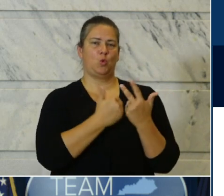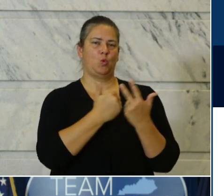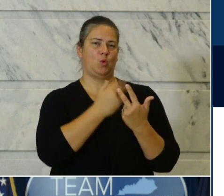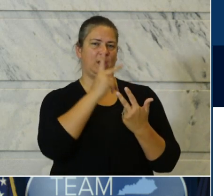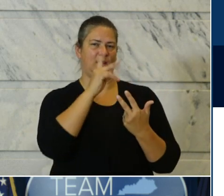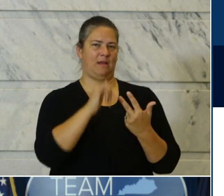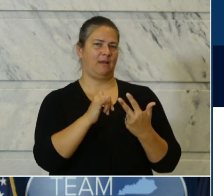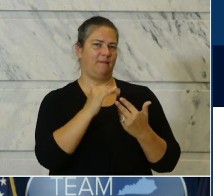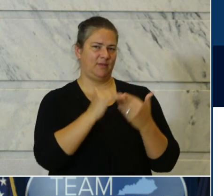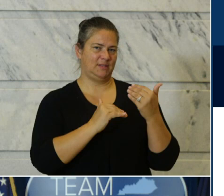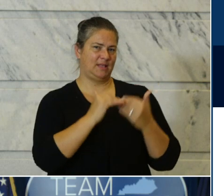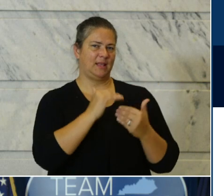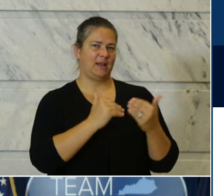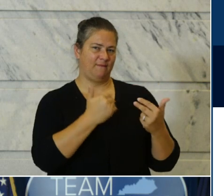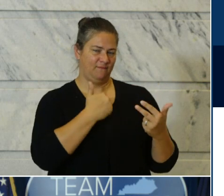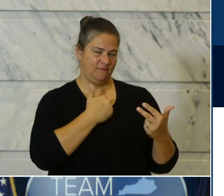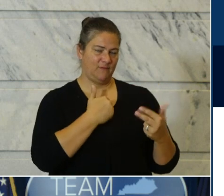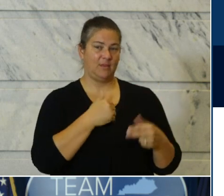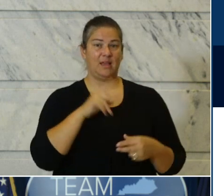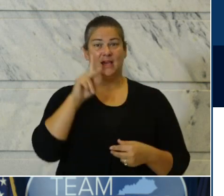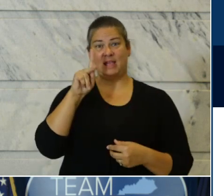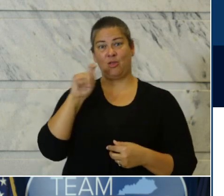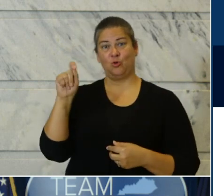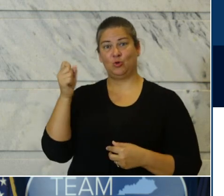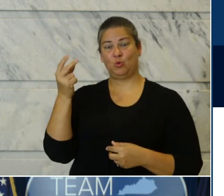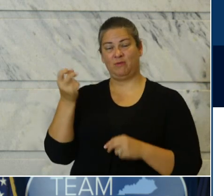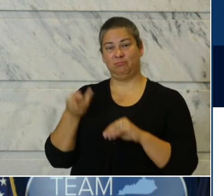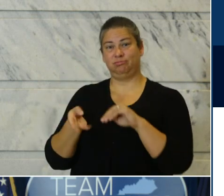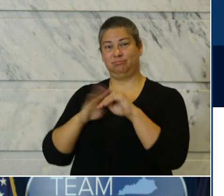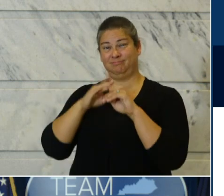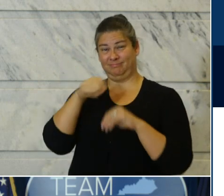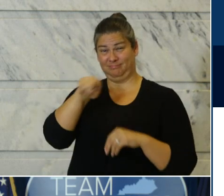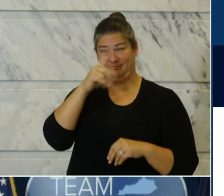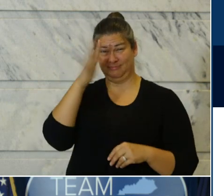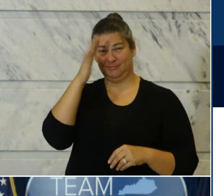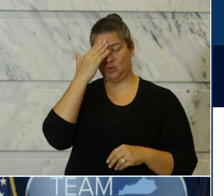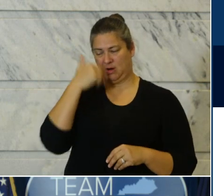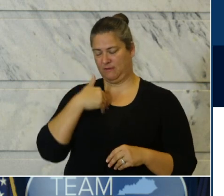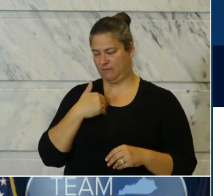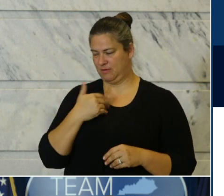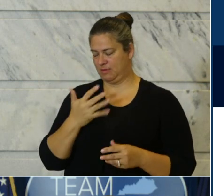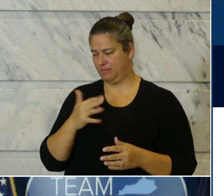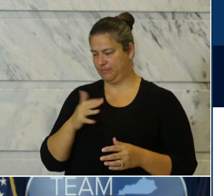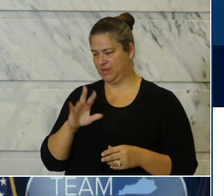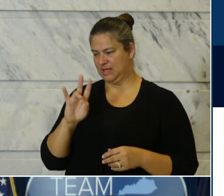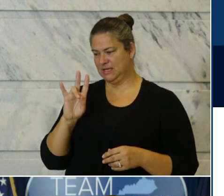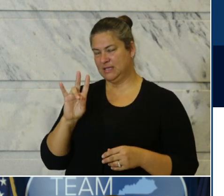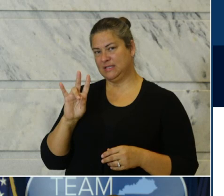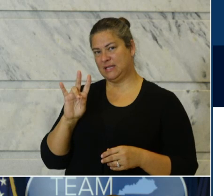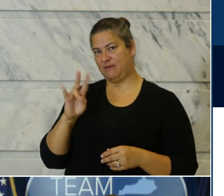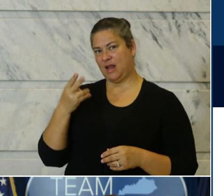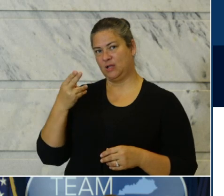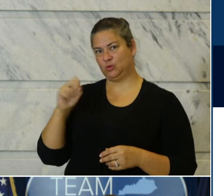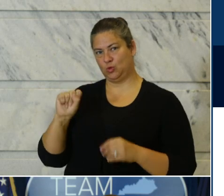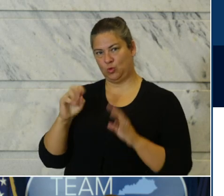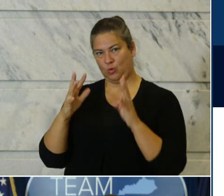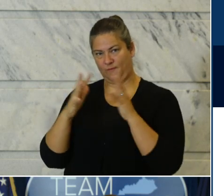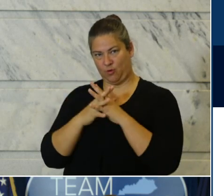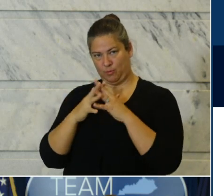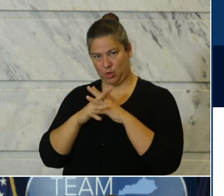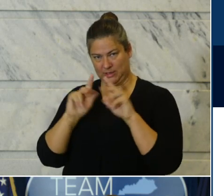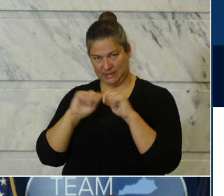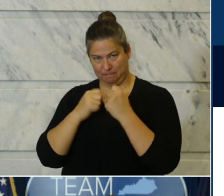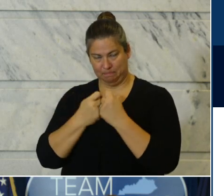facilities. K through 12 schools, a big jump here. As you all know, I think we have close to 7 high school football teams that are